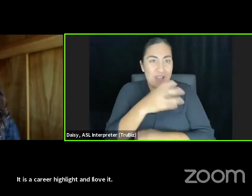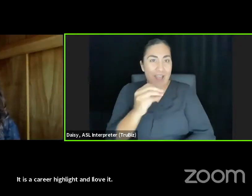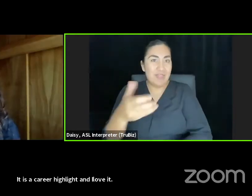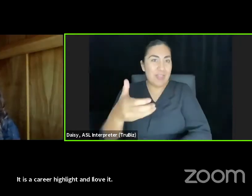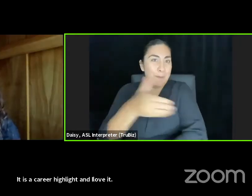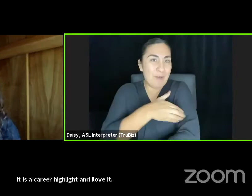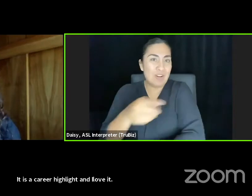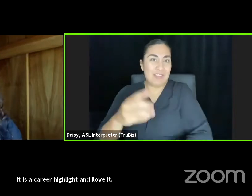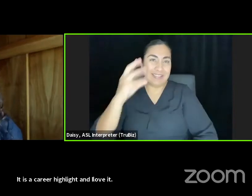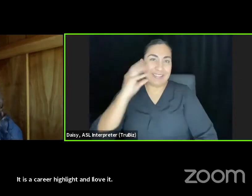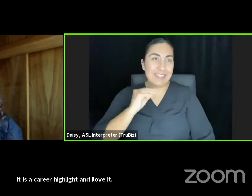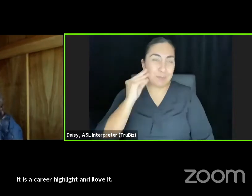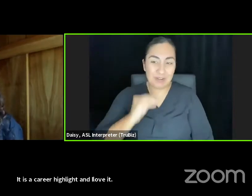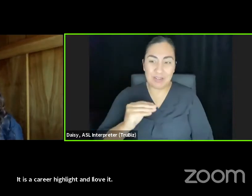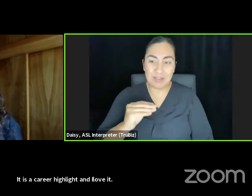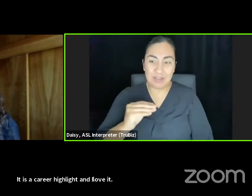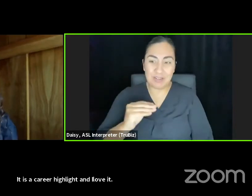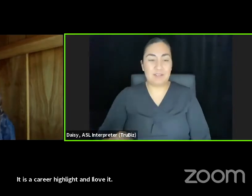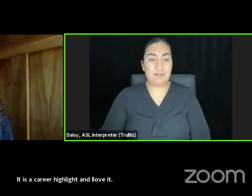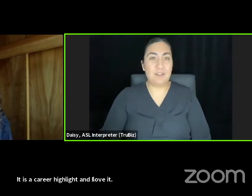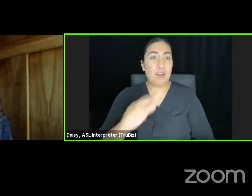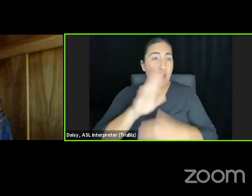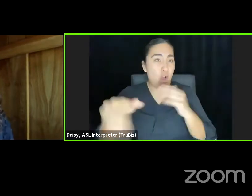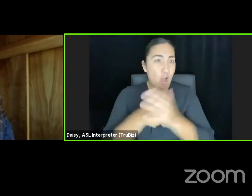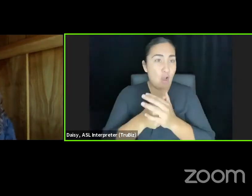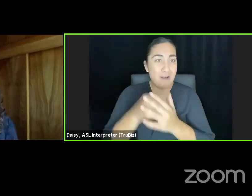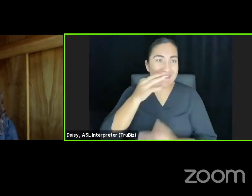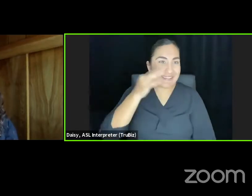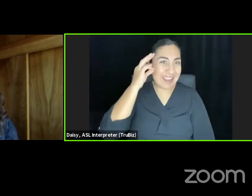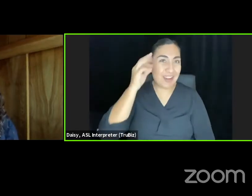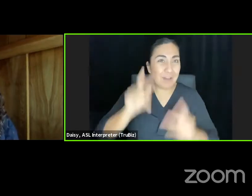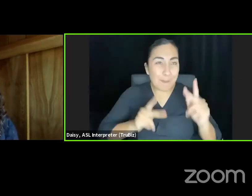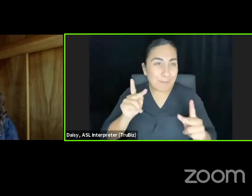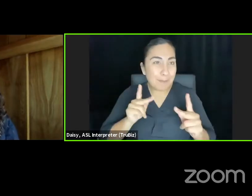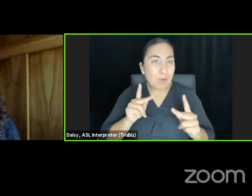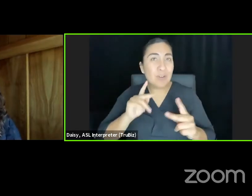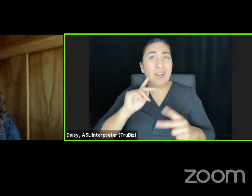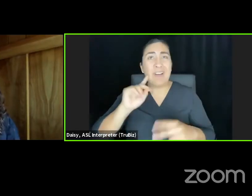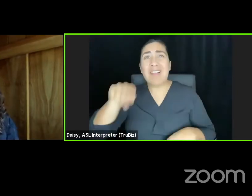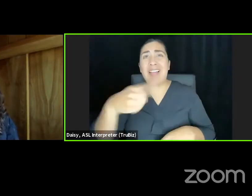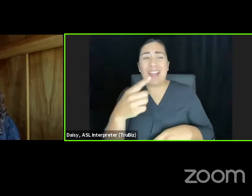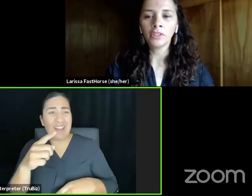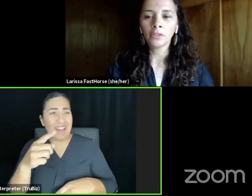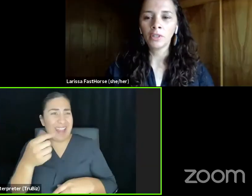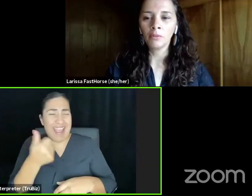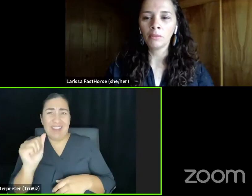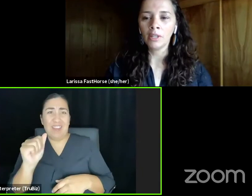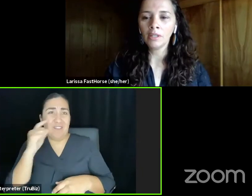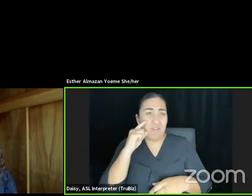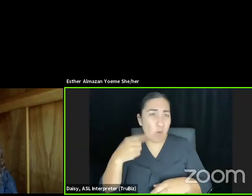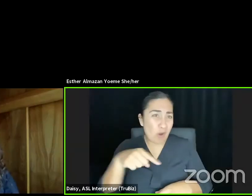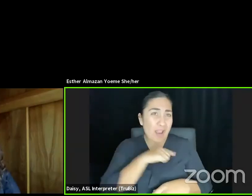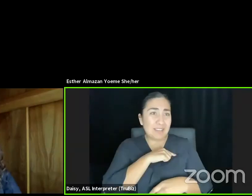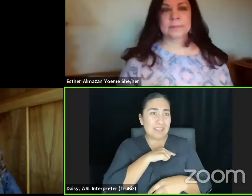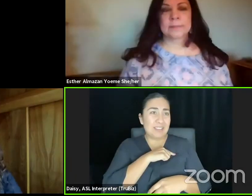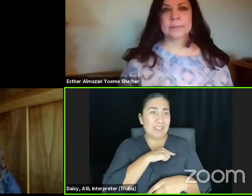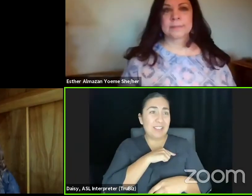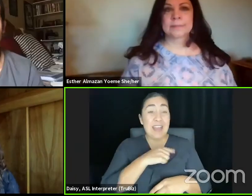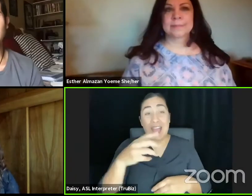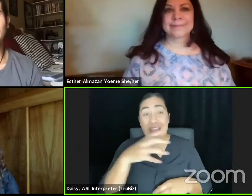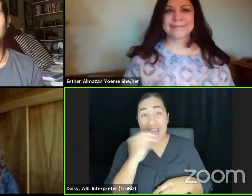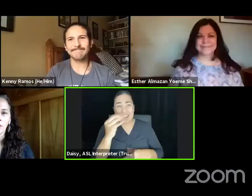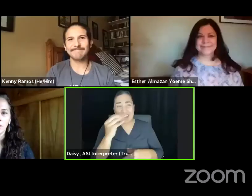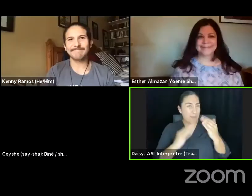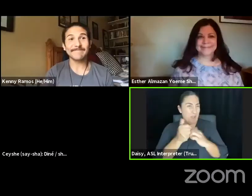Great. So I invite all of my Native Nation folks to please come on screen with me. and make sure